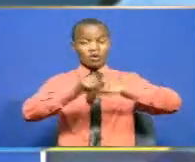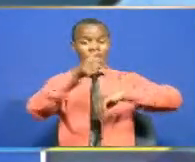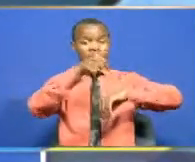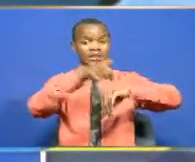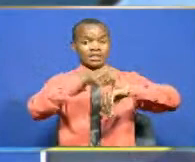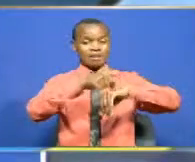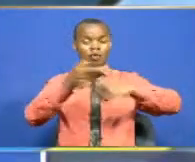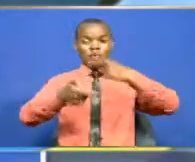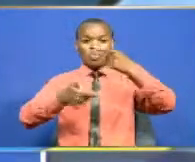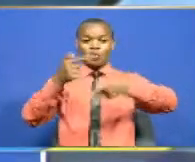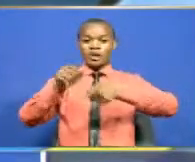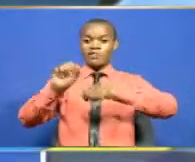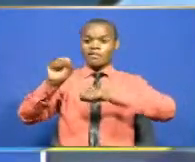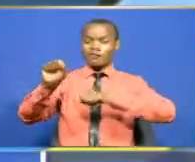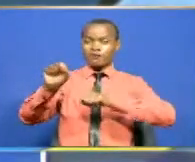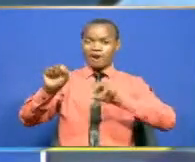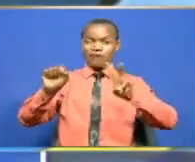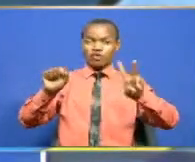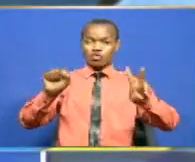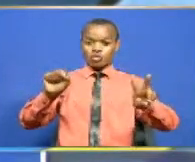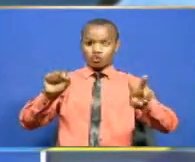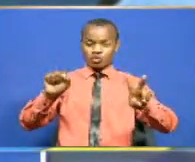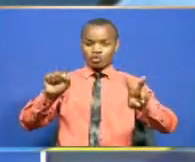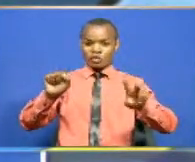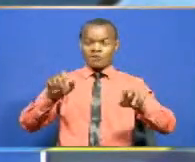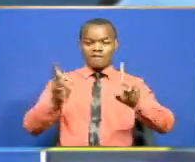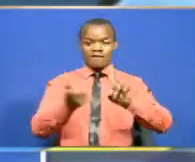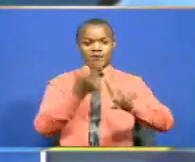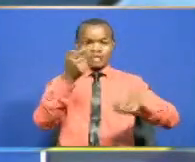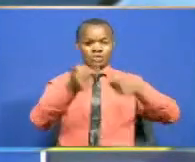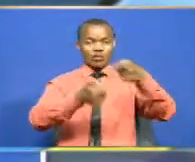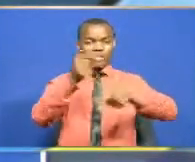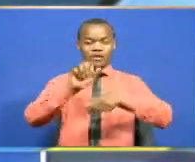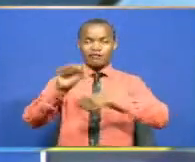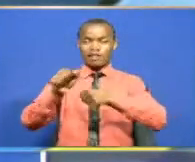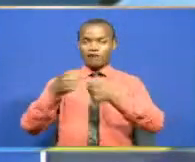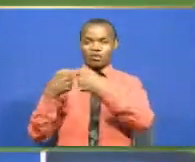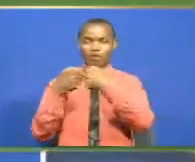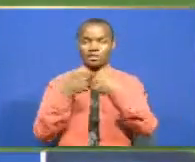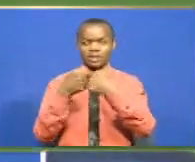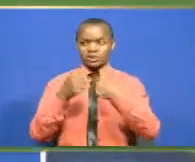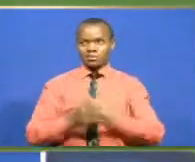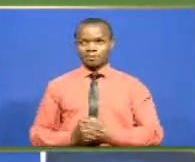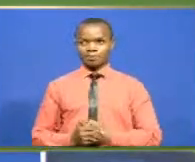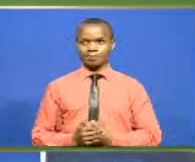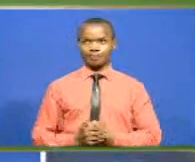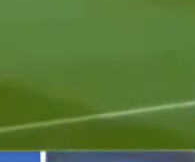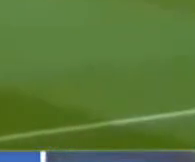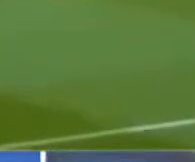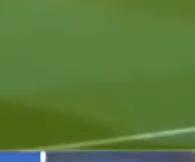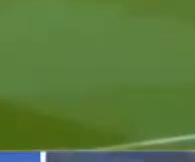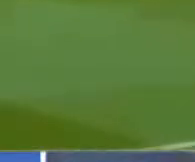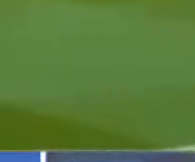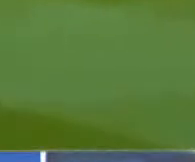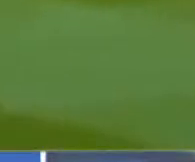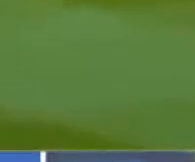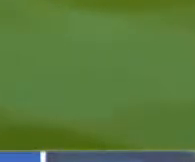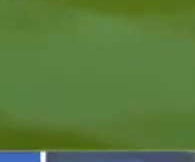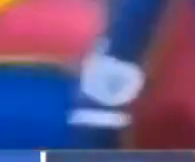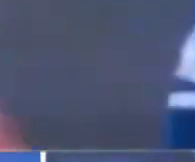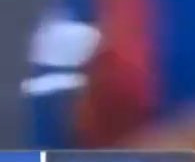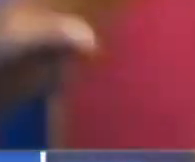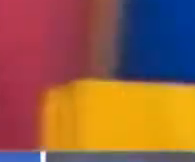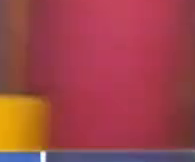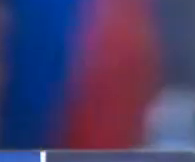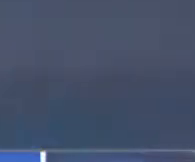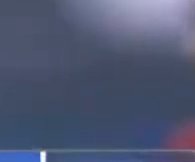Real Betis 5-2 for a first La Liga win in five games. Dembele thinks about a shot, gets it onto the